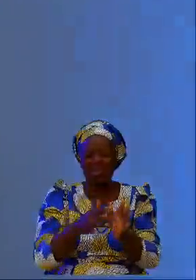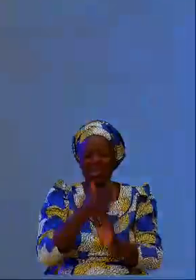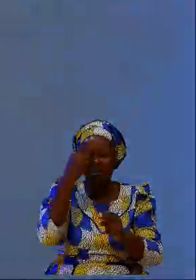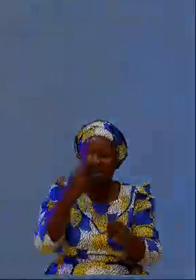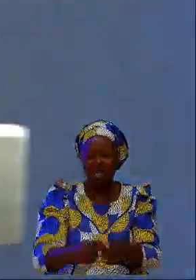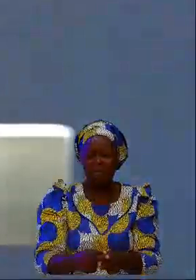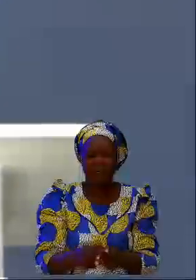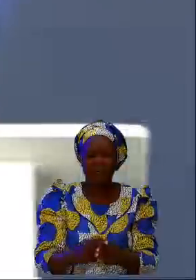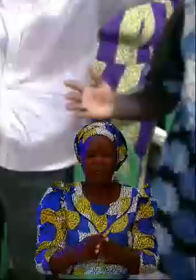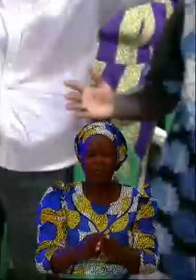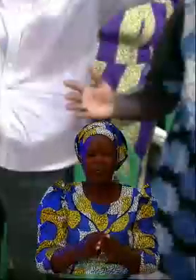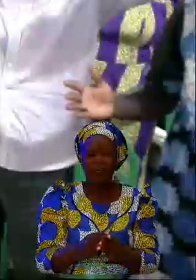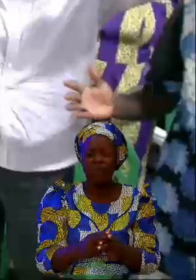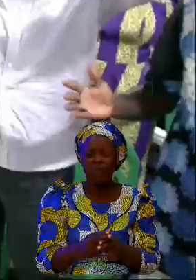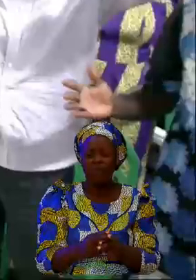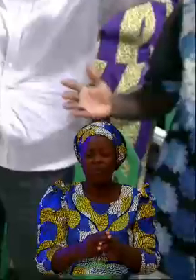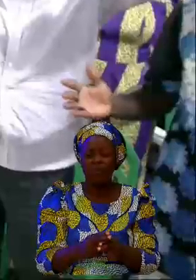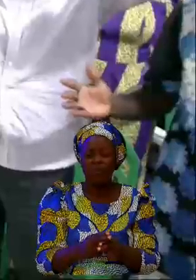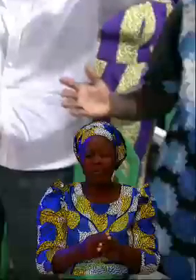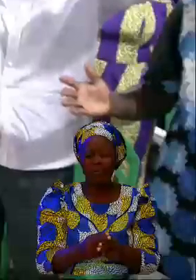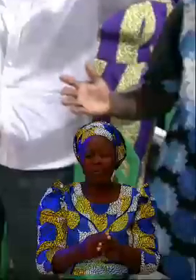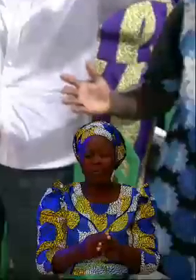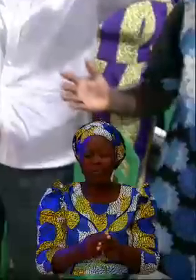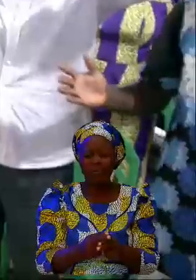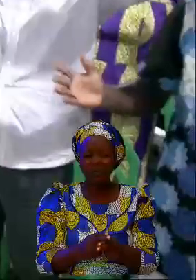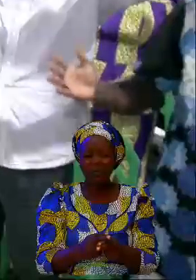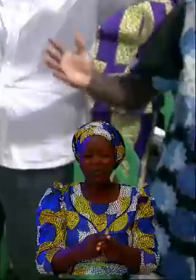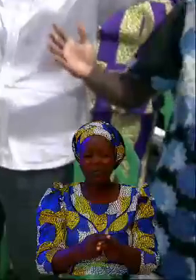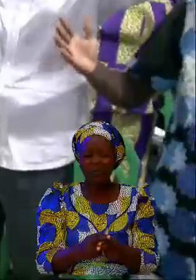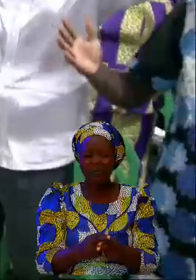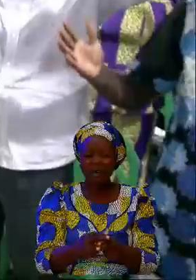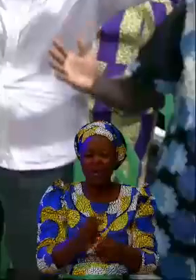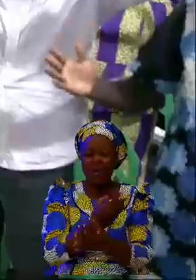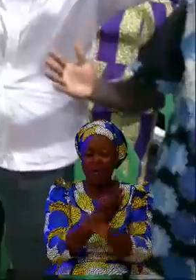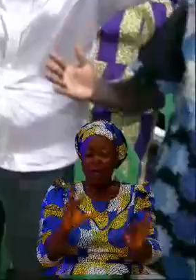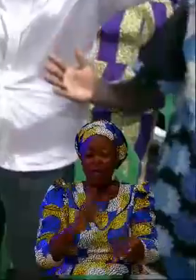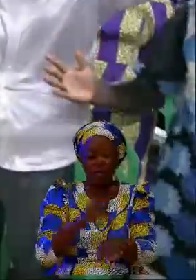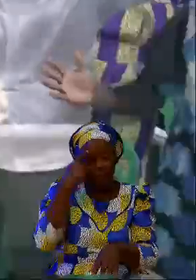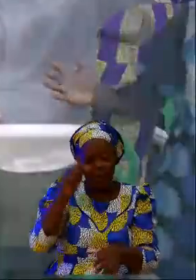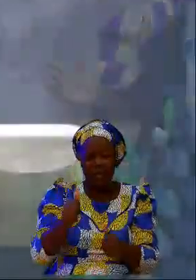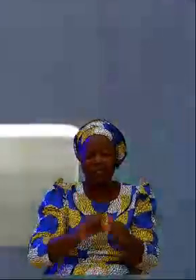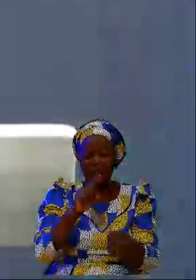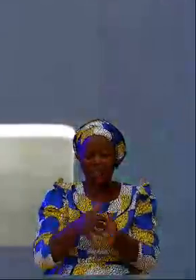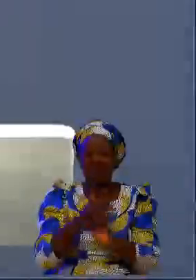cancel tonight in every life in Jesus' name.